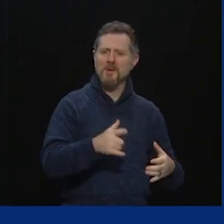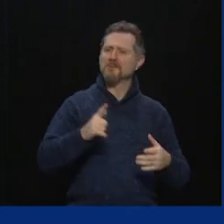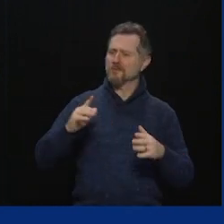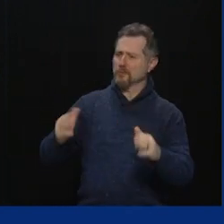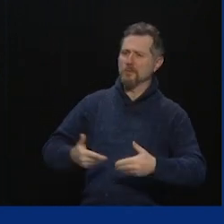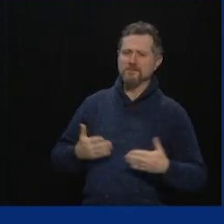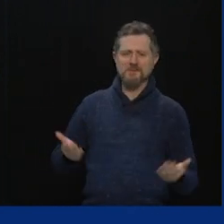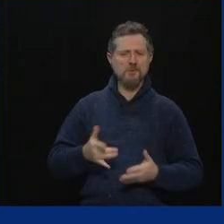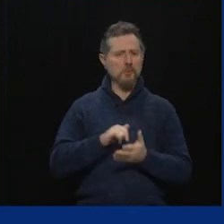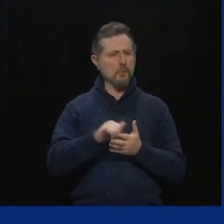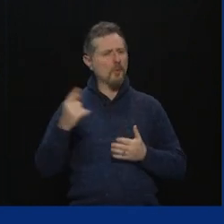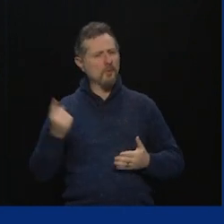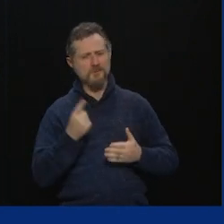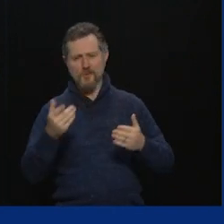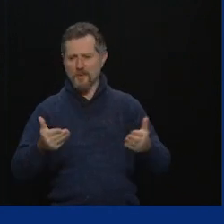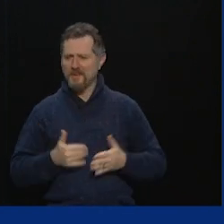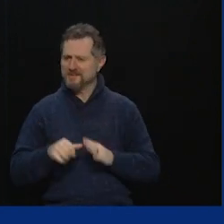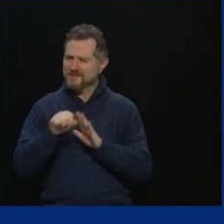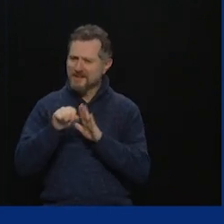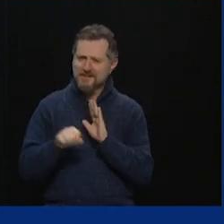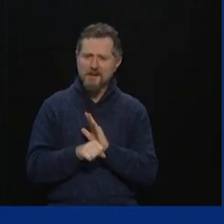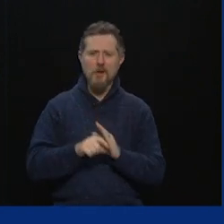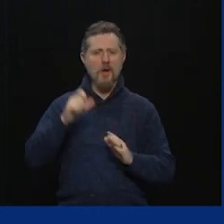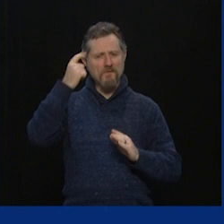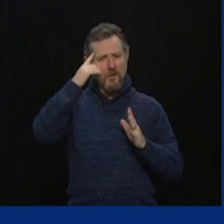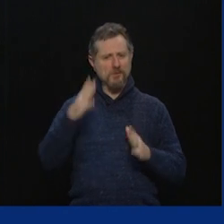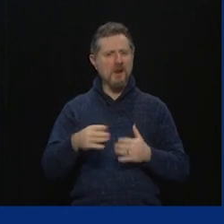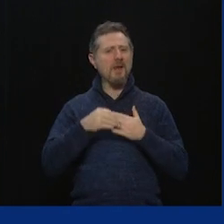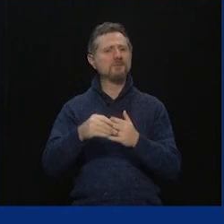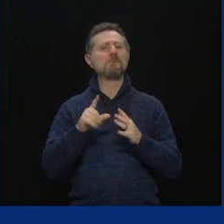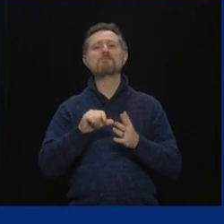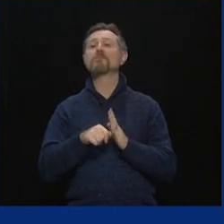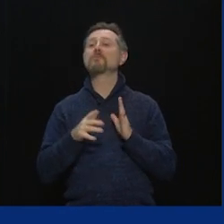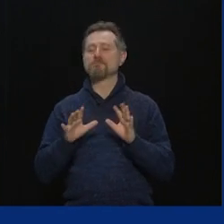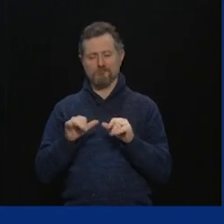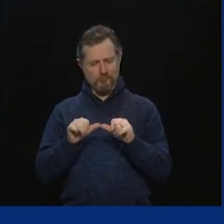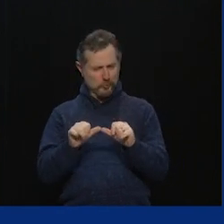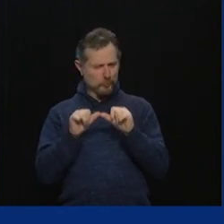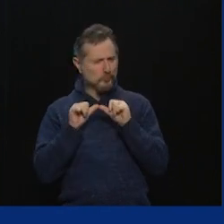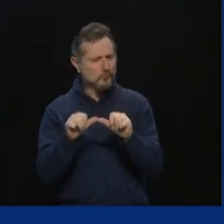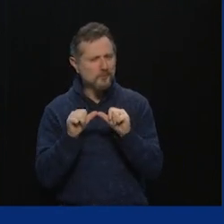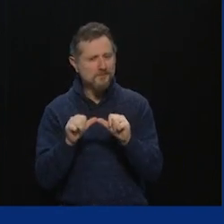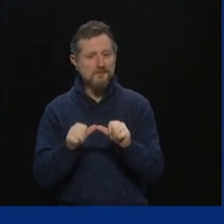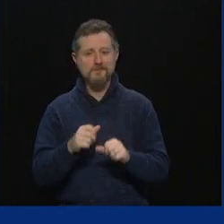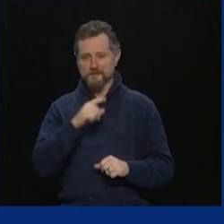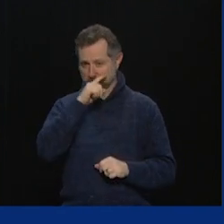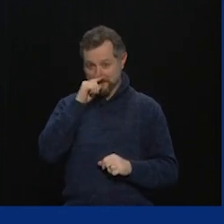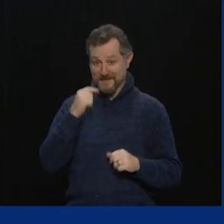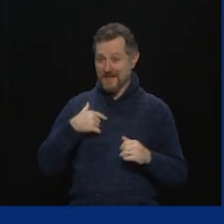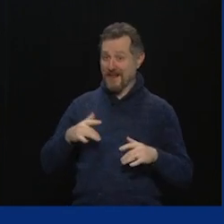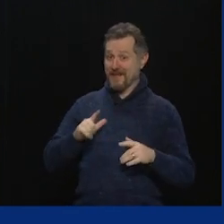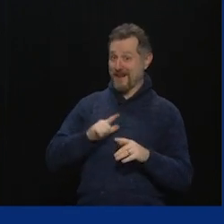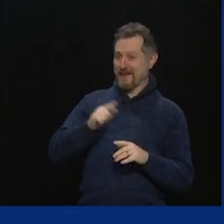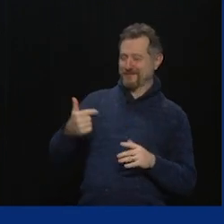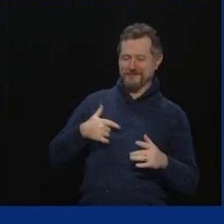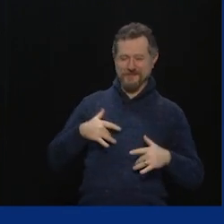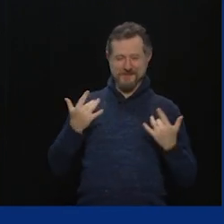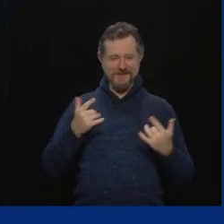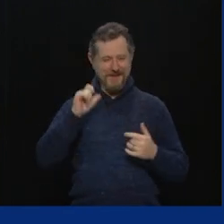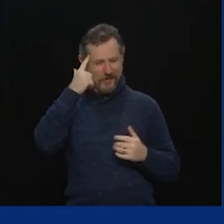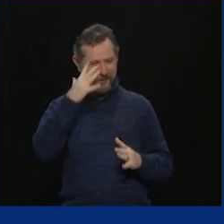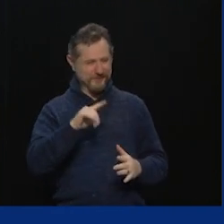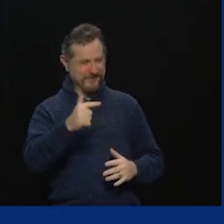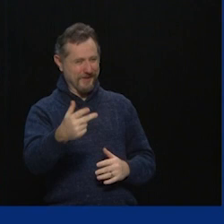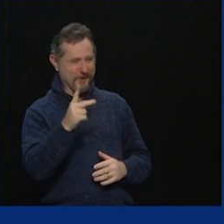Governor Hochul's leadership is so important to continuing that. And delighted to turn this over to Governor Hochul. Well, thank